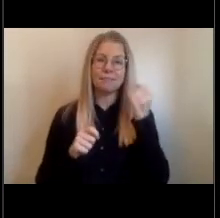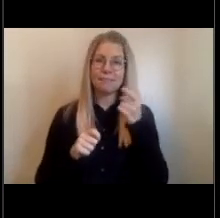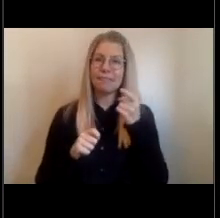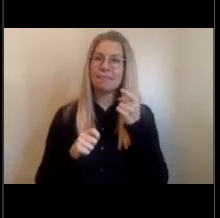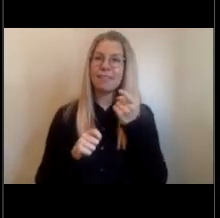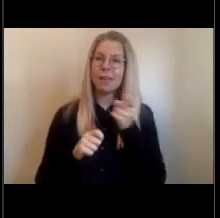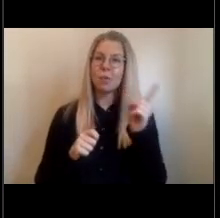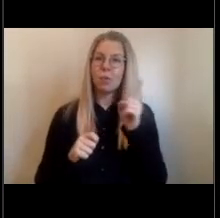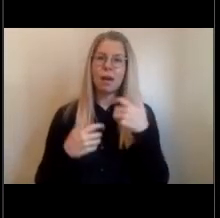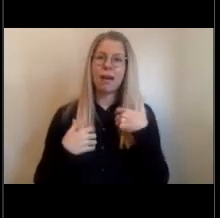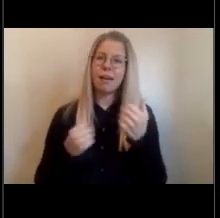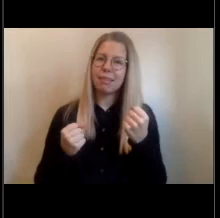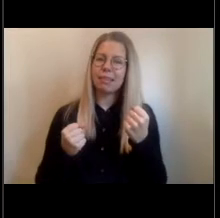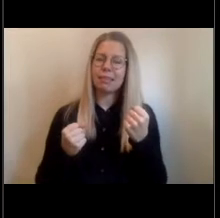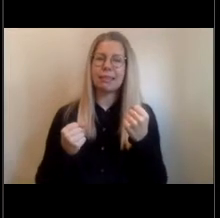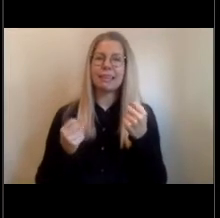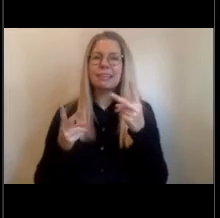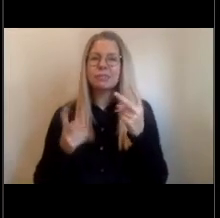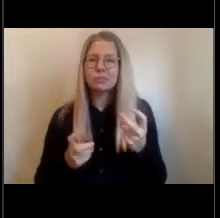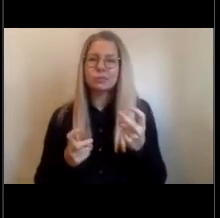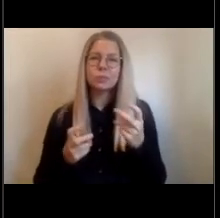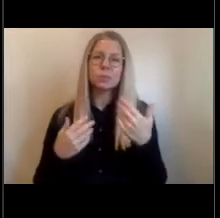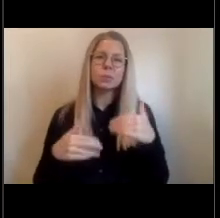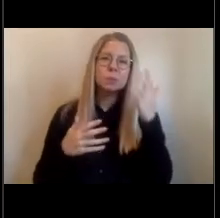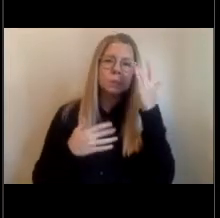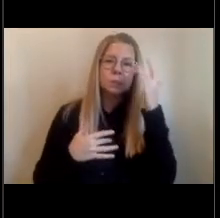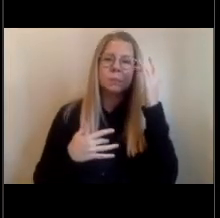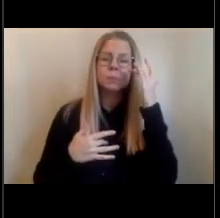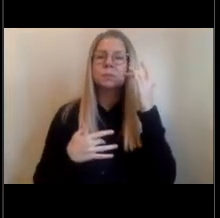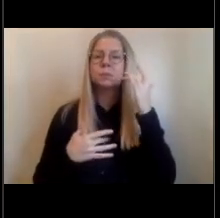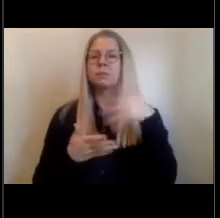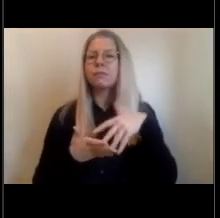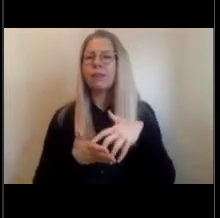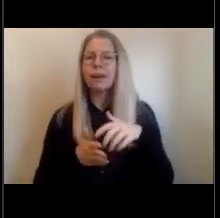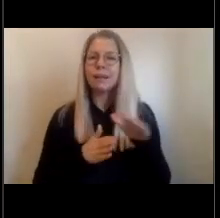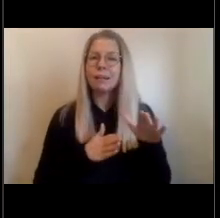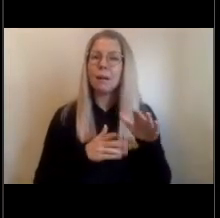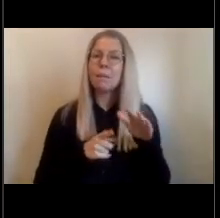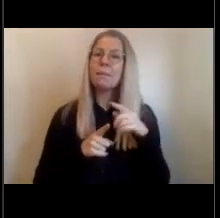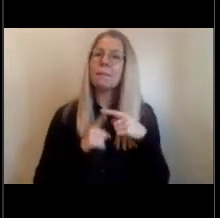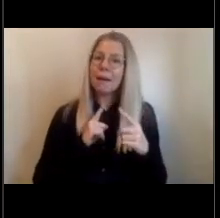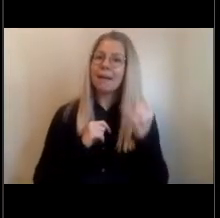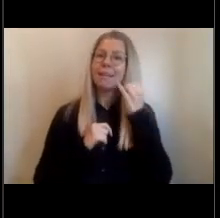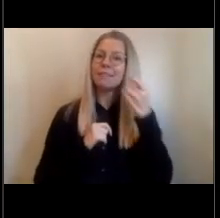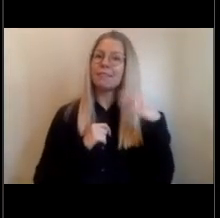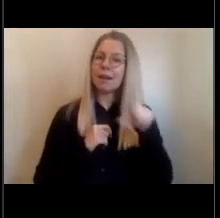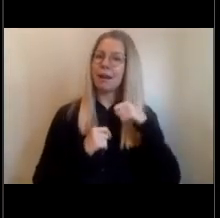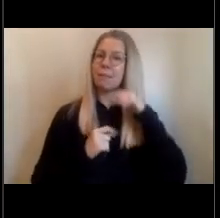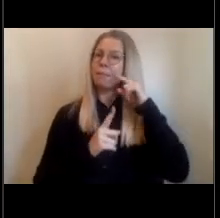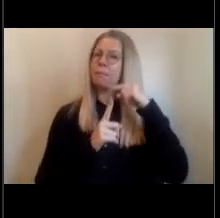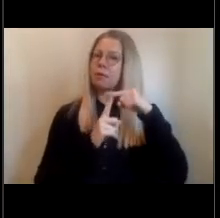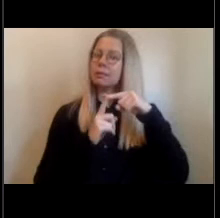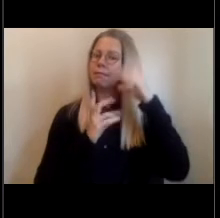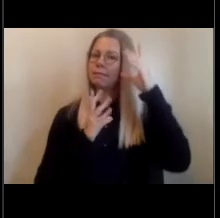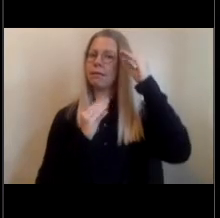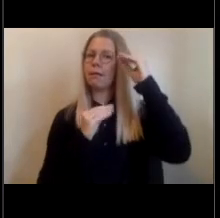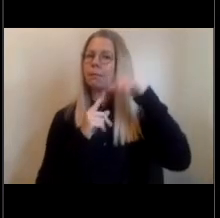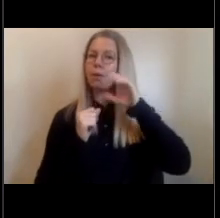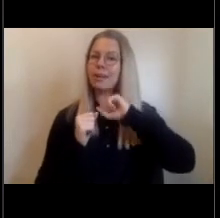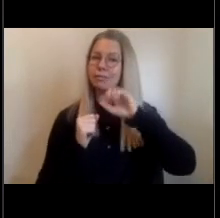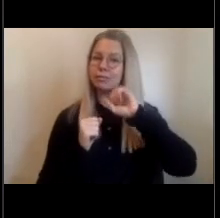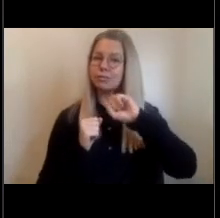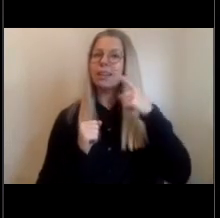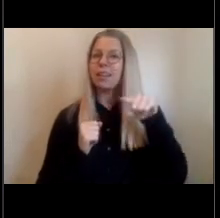on aging, they walked more. It's neat, right? Just thinking positively about aging makes a difference in how you take care of yourself.